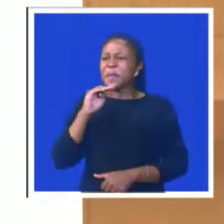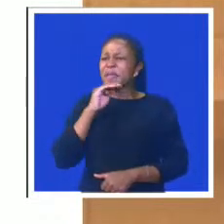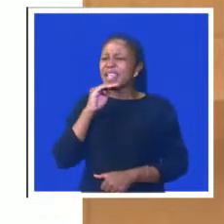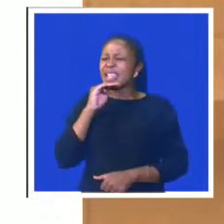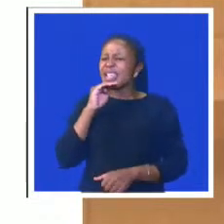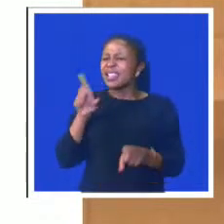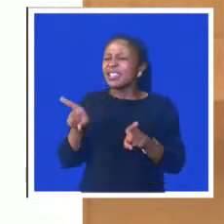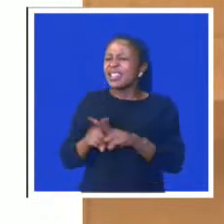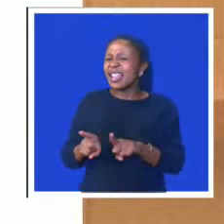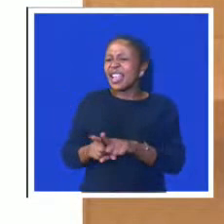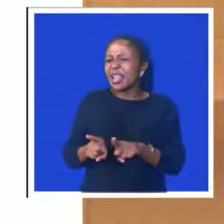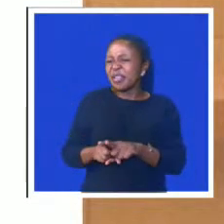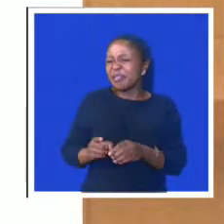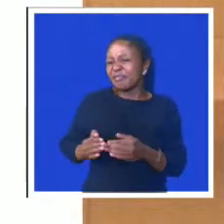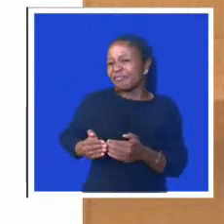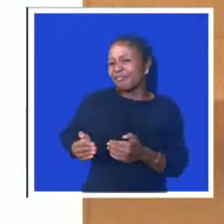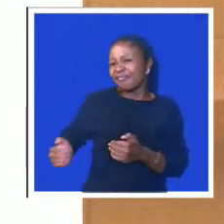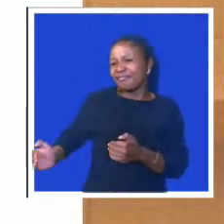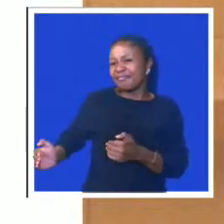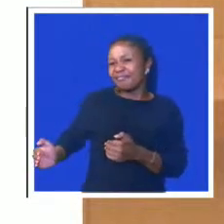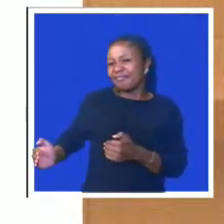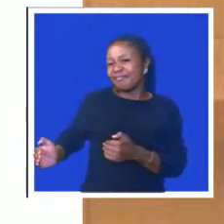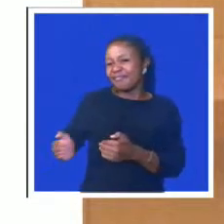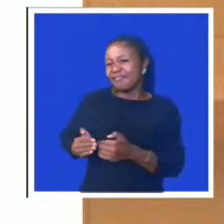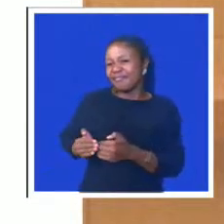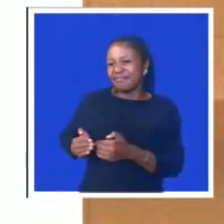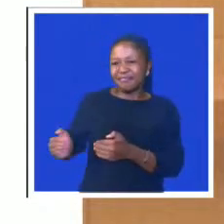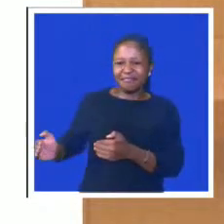beside. Beside.